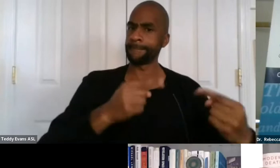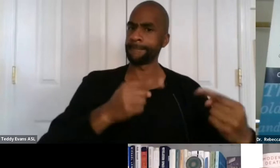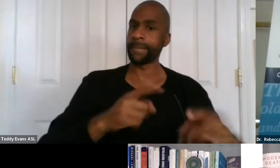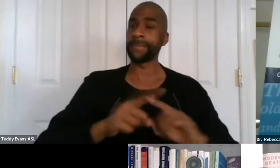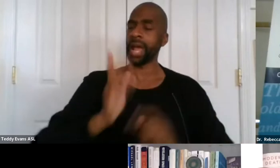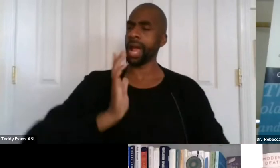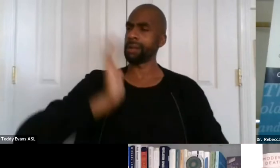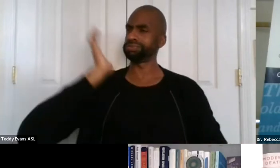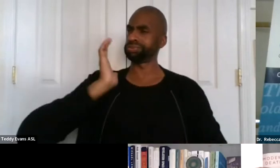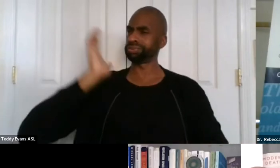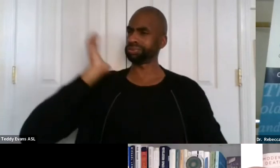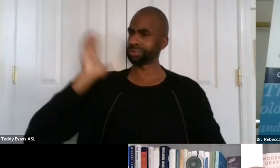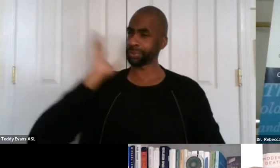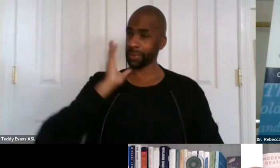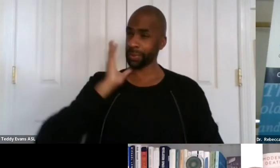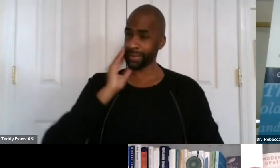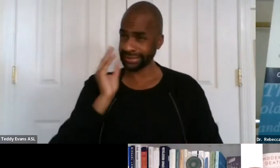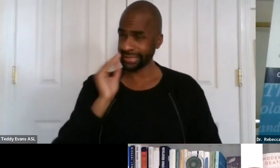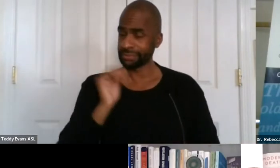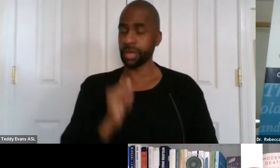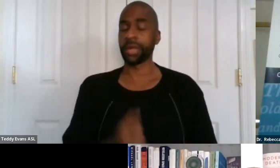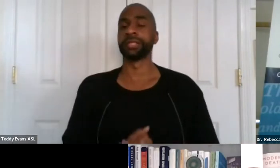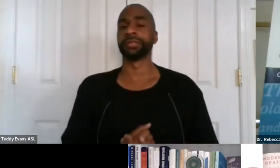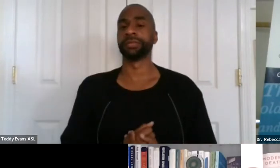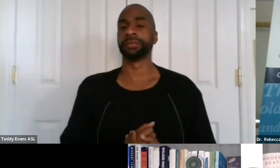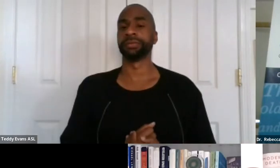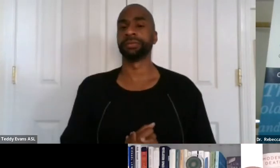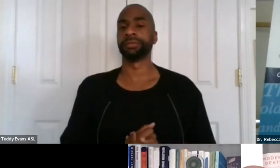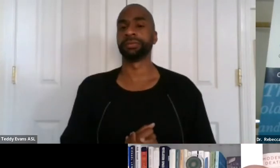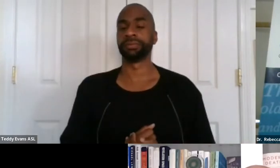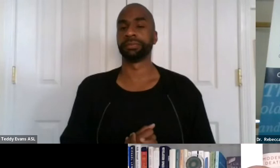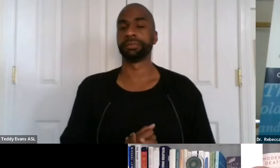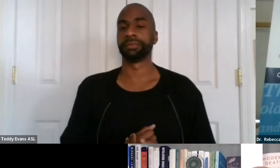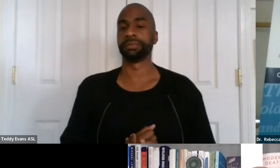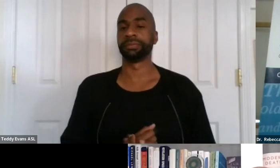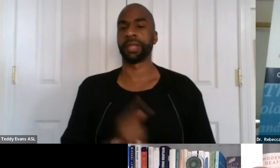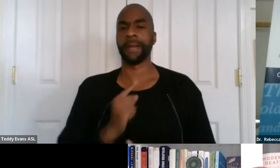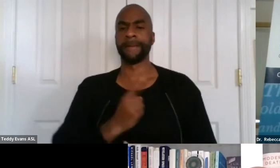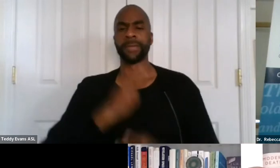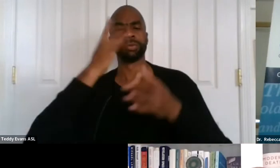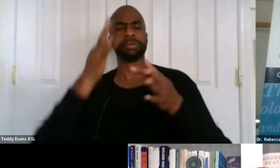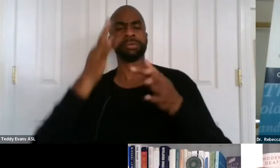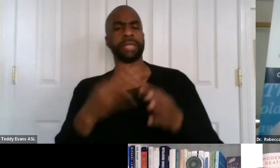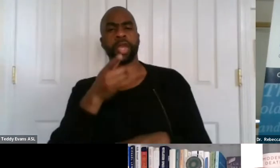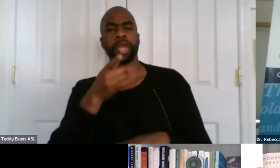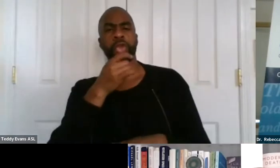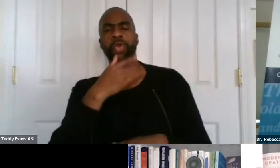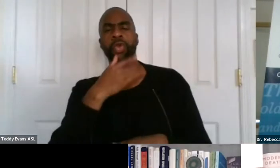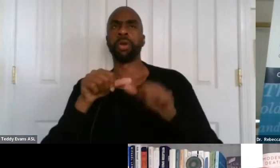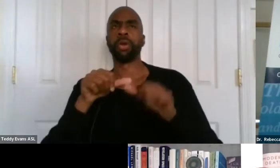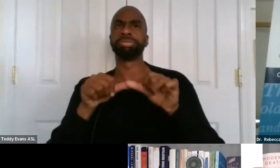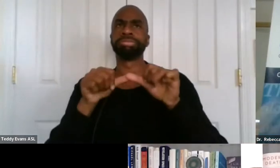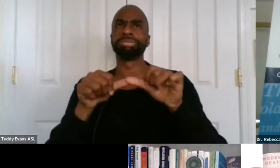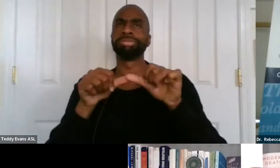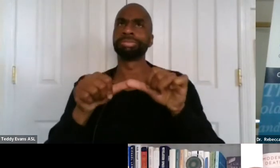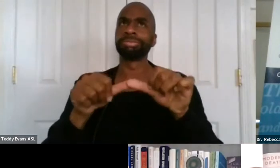that come into play when it comes to determining whose pain becomes prolonged and whose pain goes away. And it's